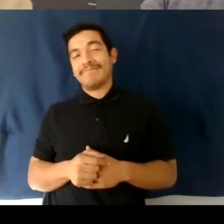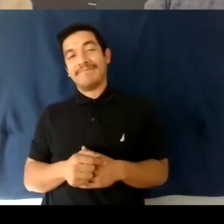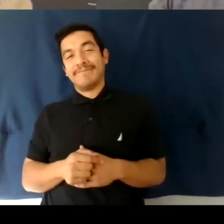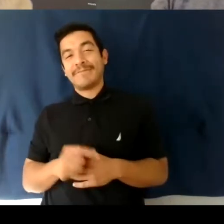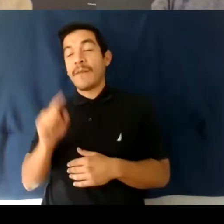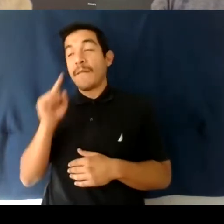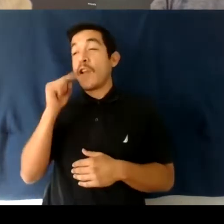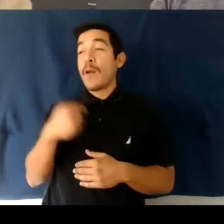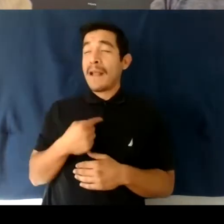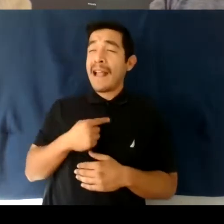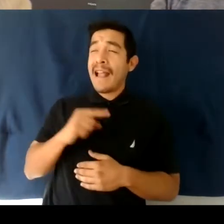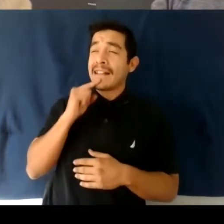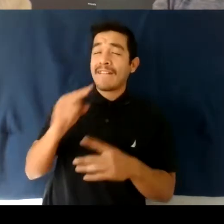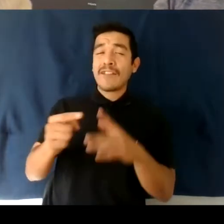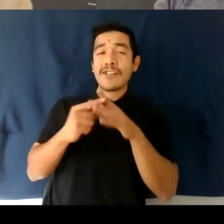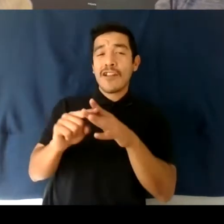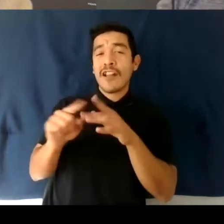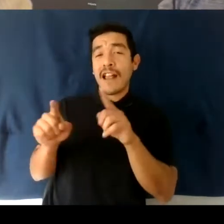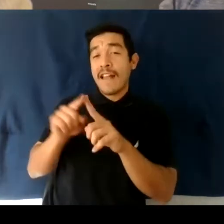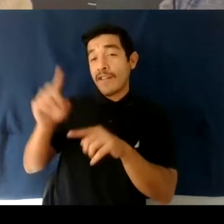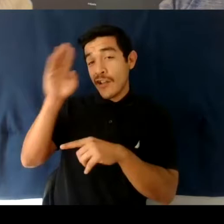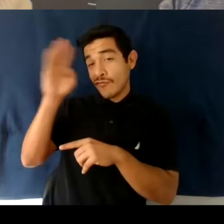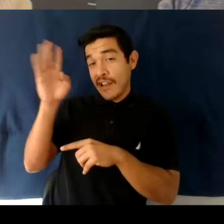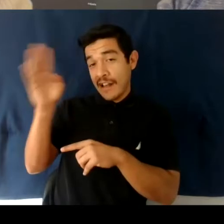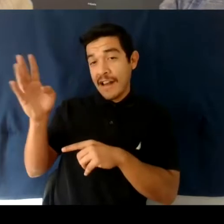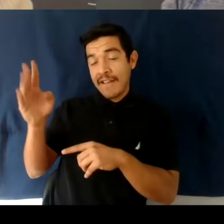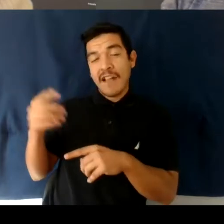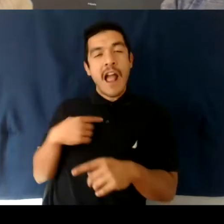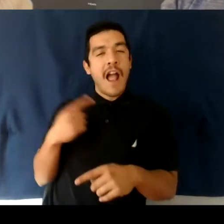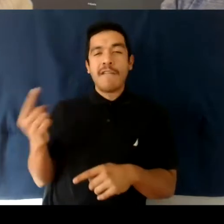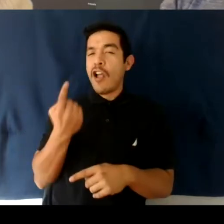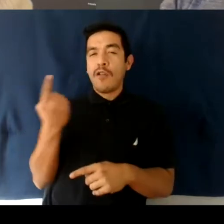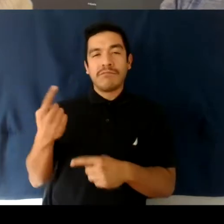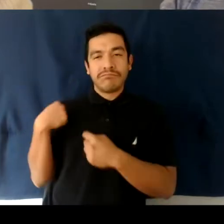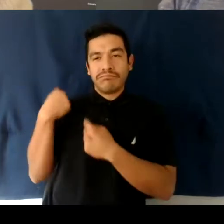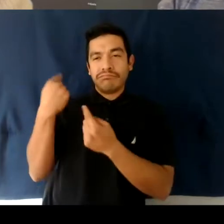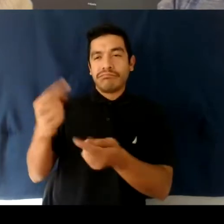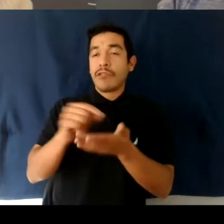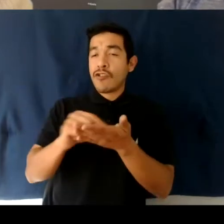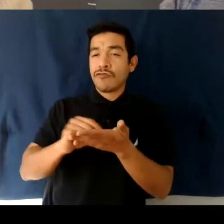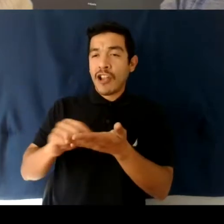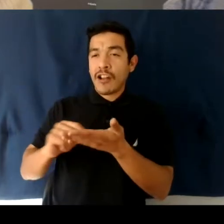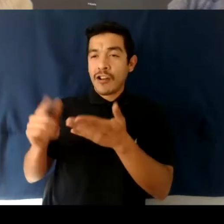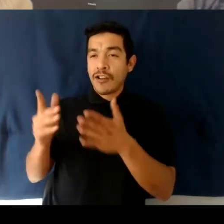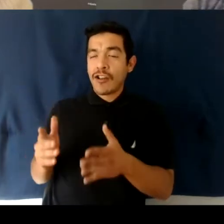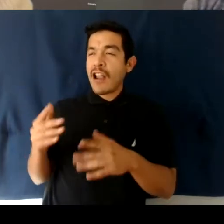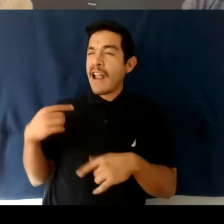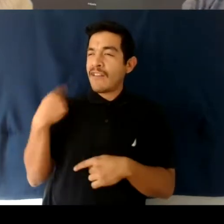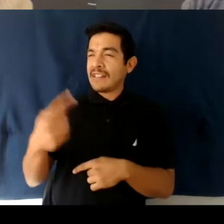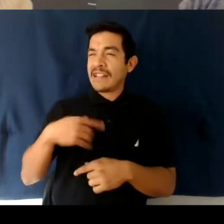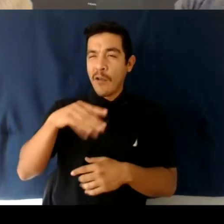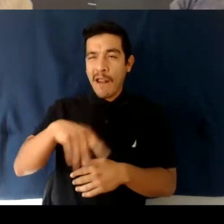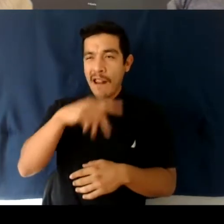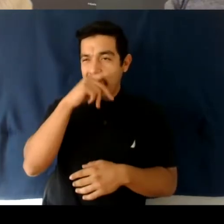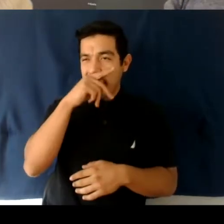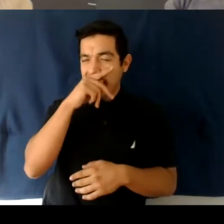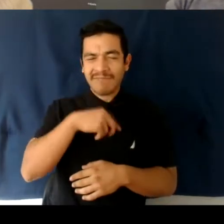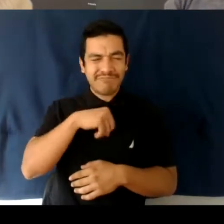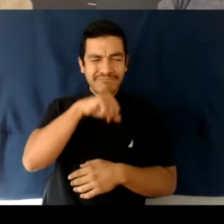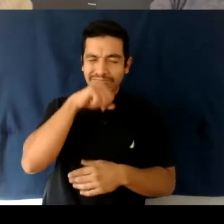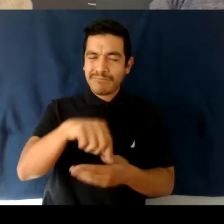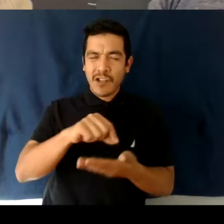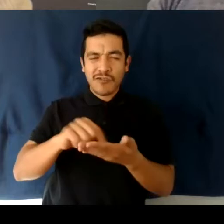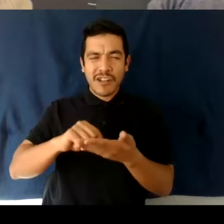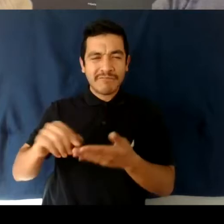For me, I definitely started as a creative. I've always been a writer ever since I was a little kid. I've always loved